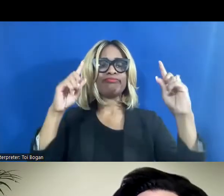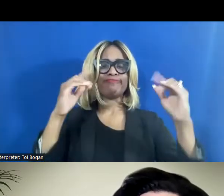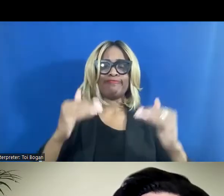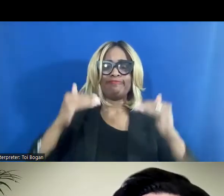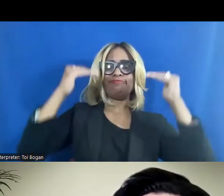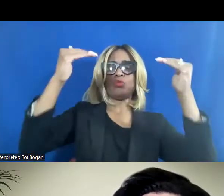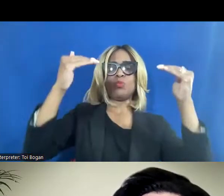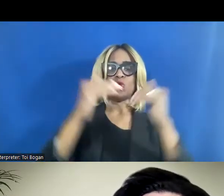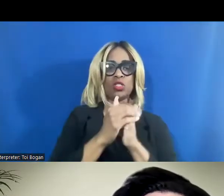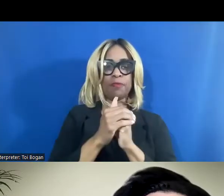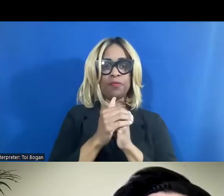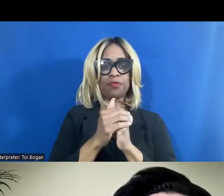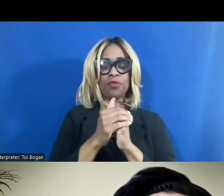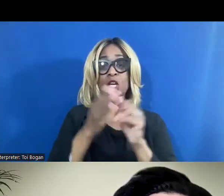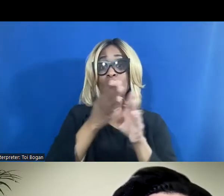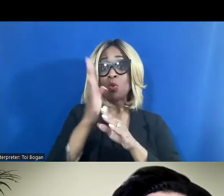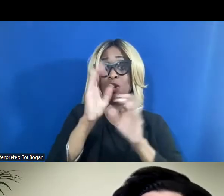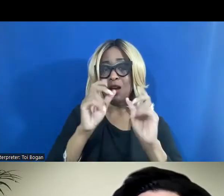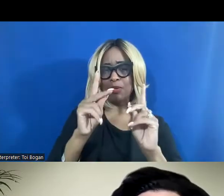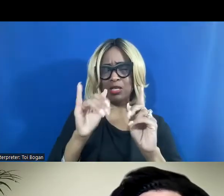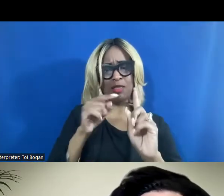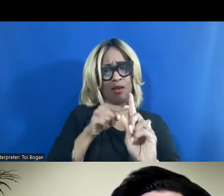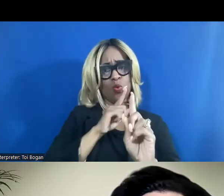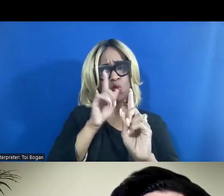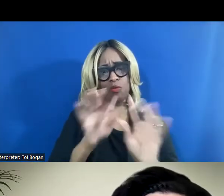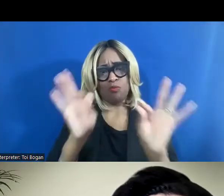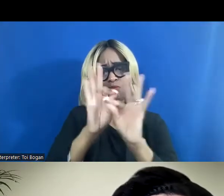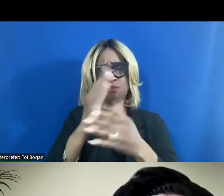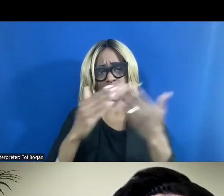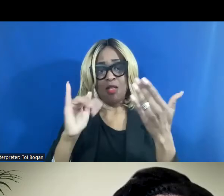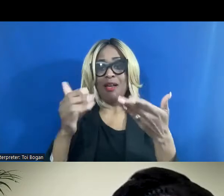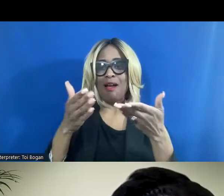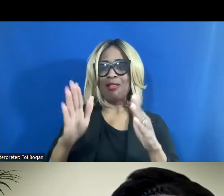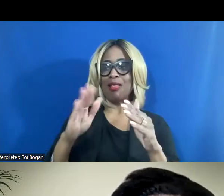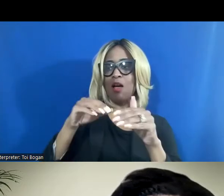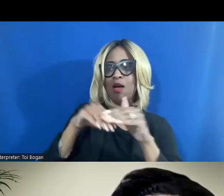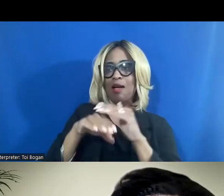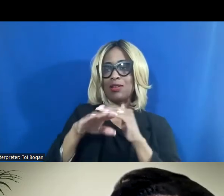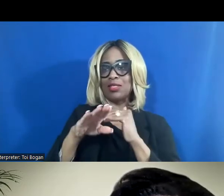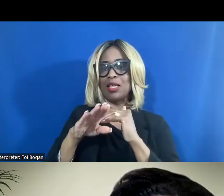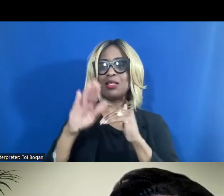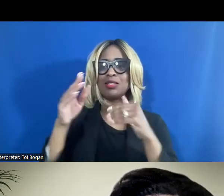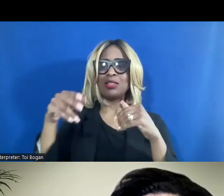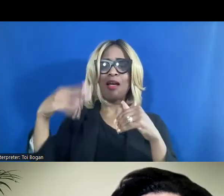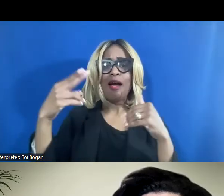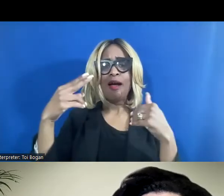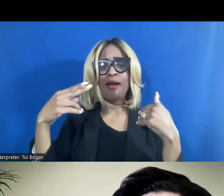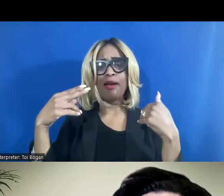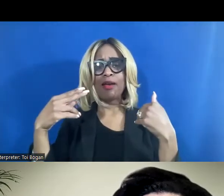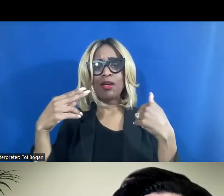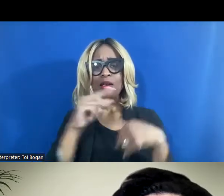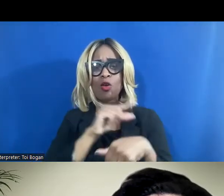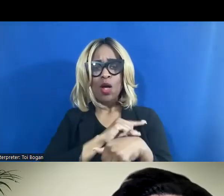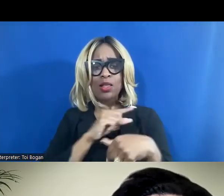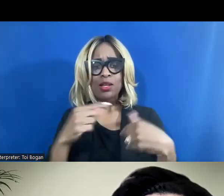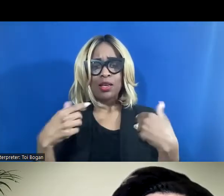Career opportunities are one of the key pieces that allow us to access high quality healthcare insurance, as well